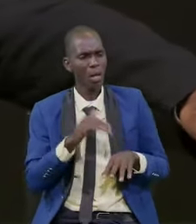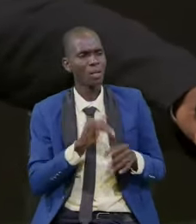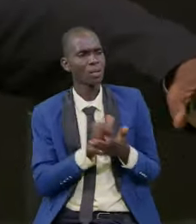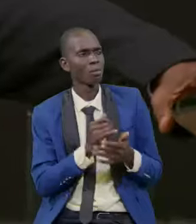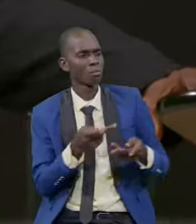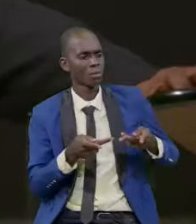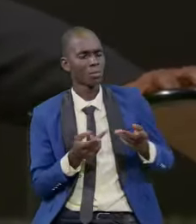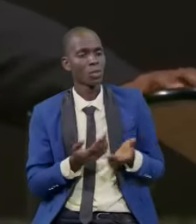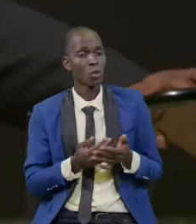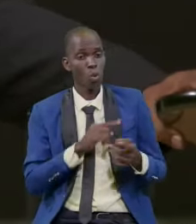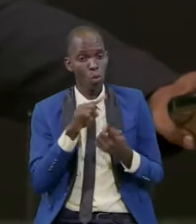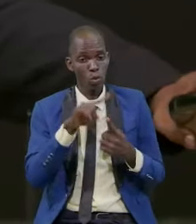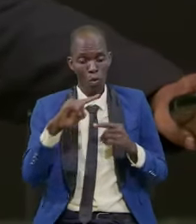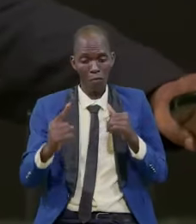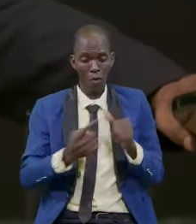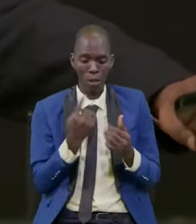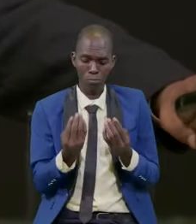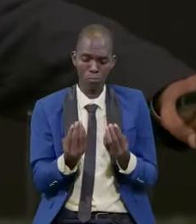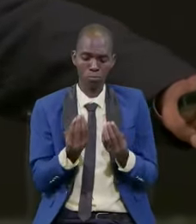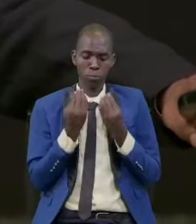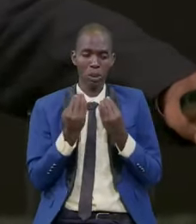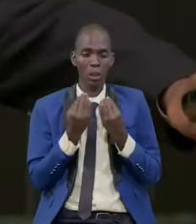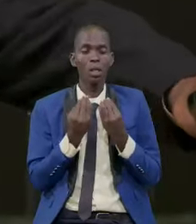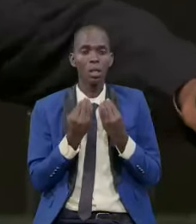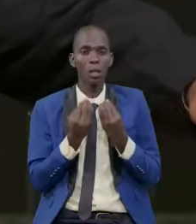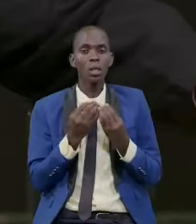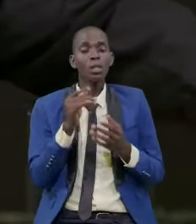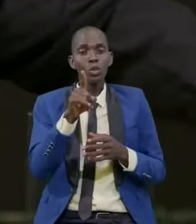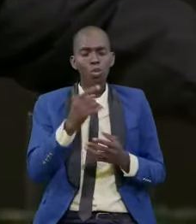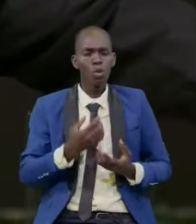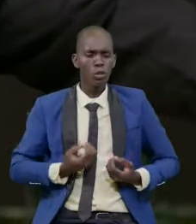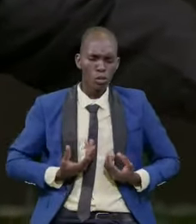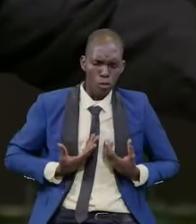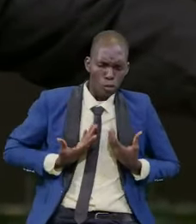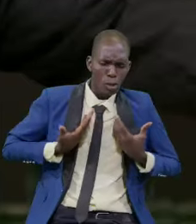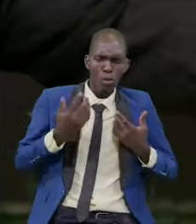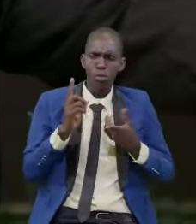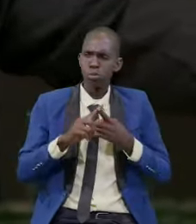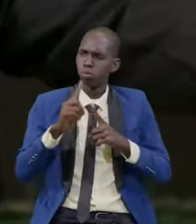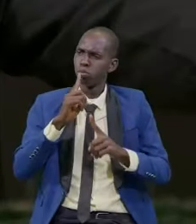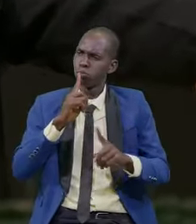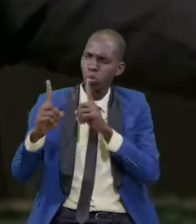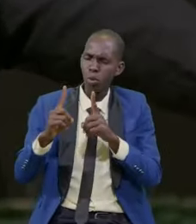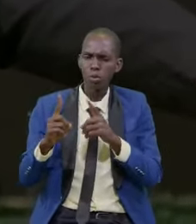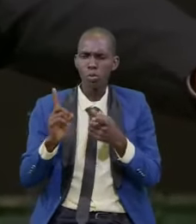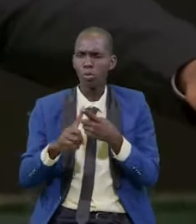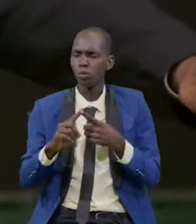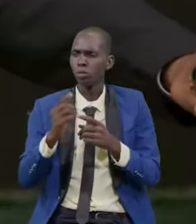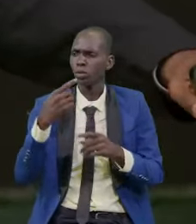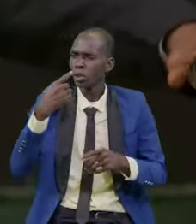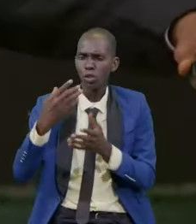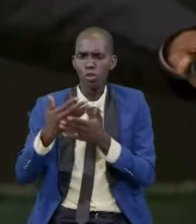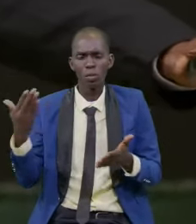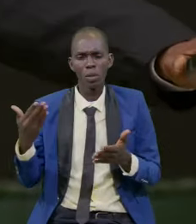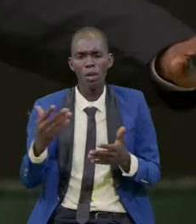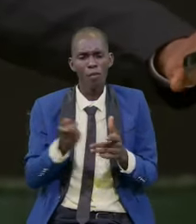When you teach yourself that word you are so eager to, you know, push out and send out, swallow